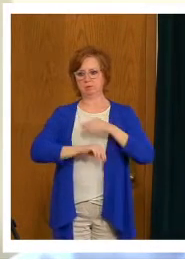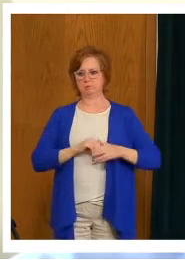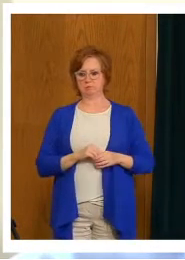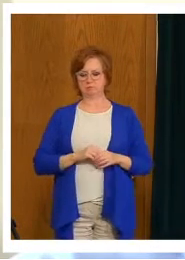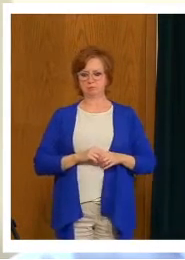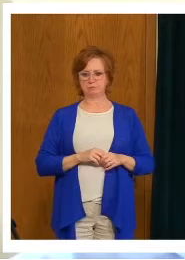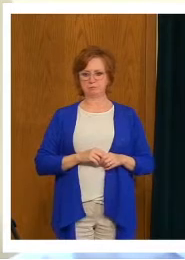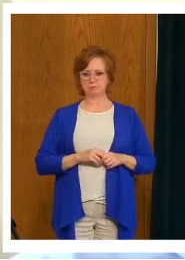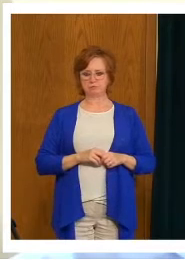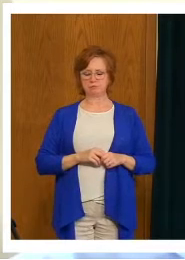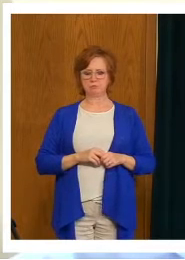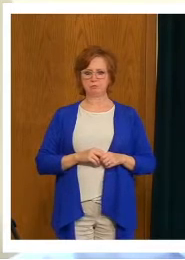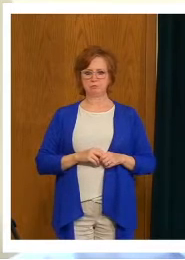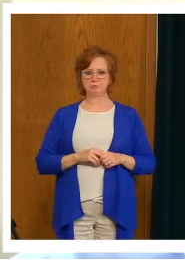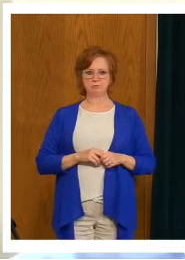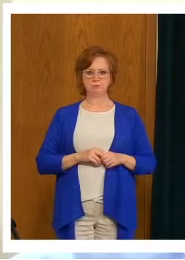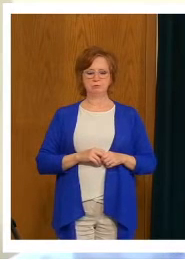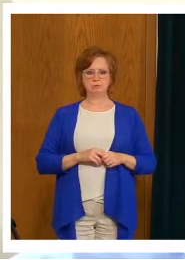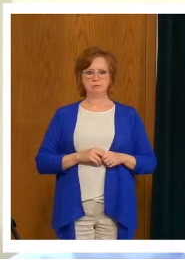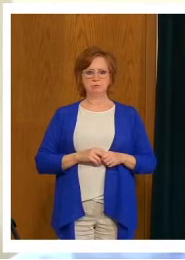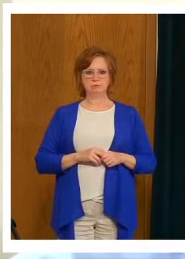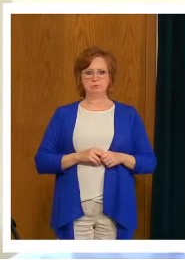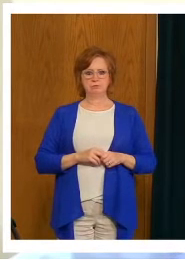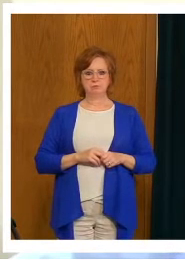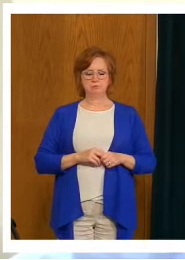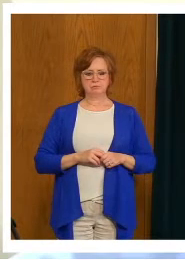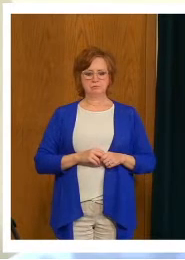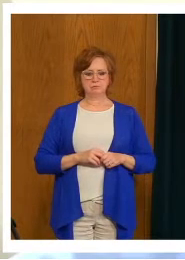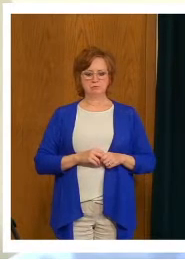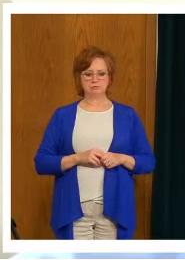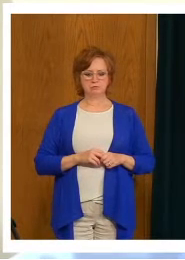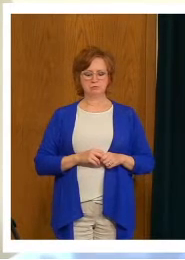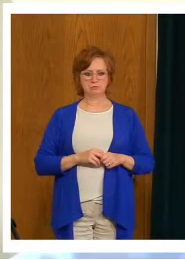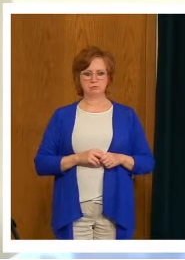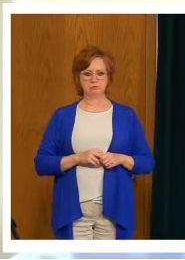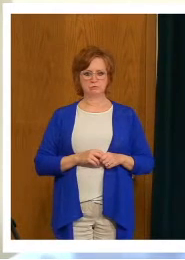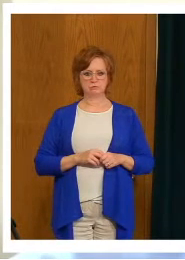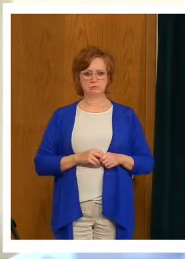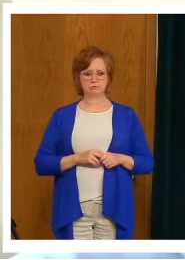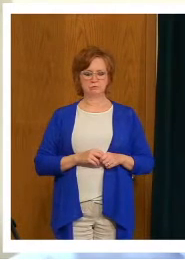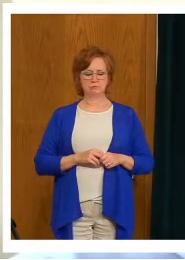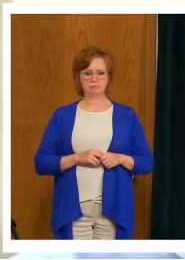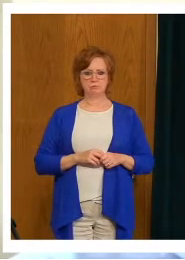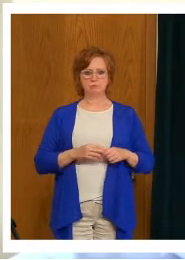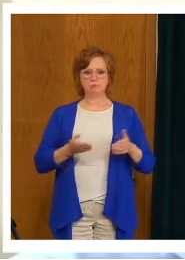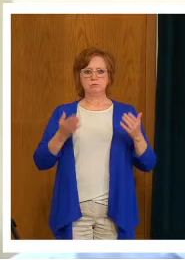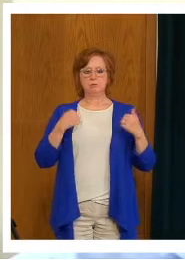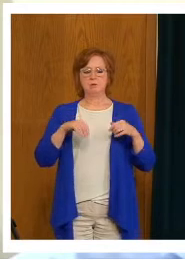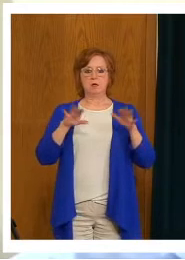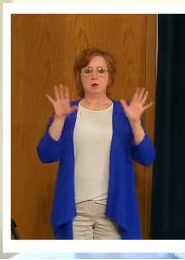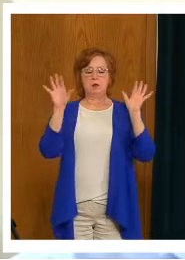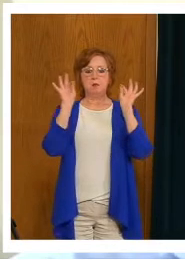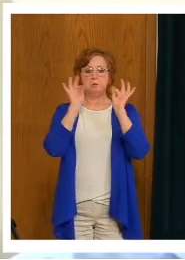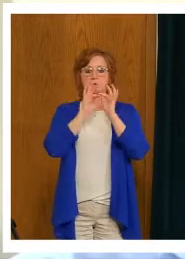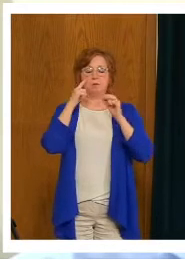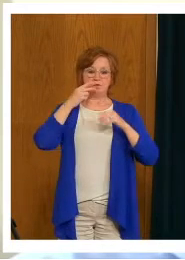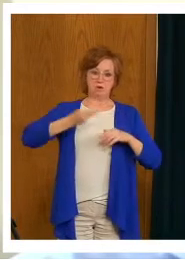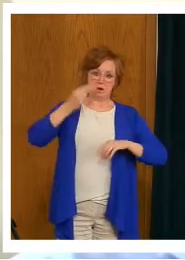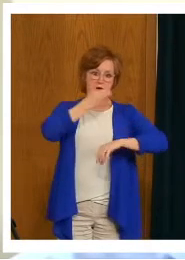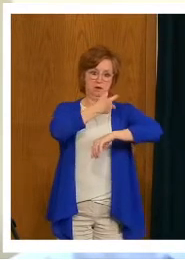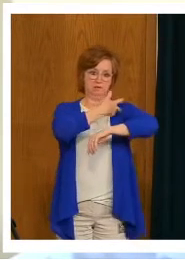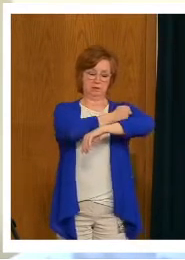And I think it's really critical that we achieve high vaccination rates in all age groups. We need to be inspired by our